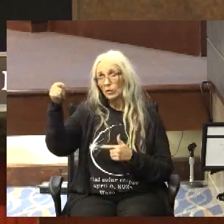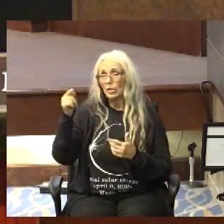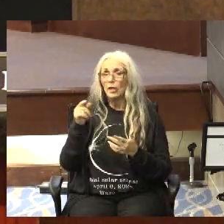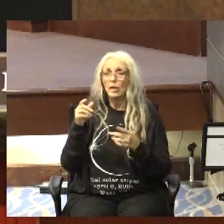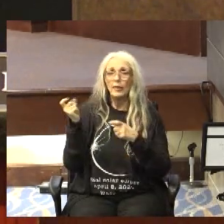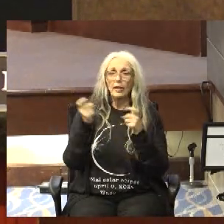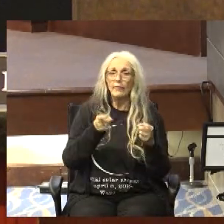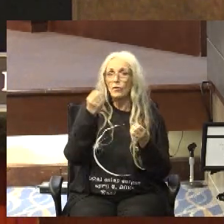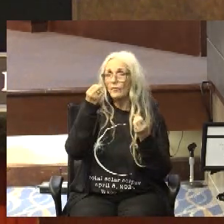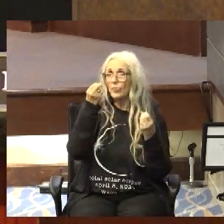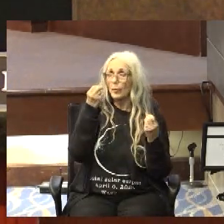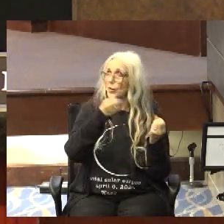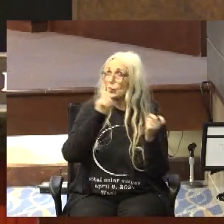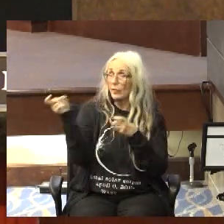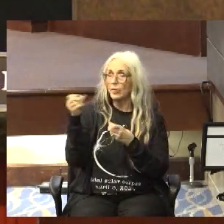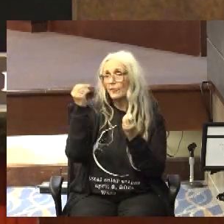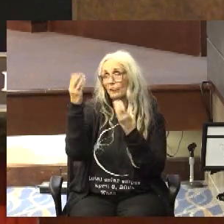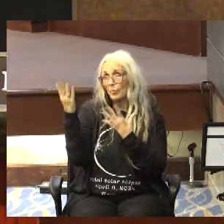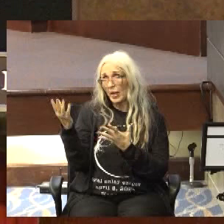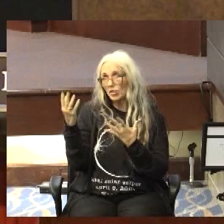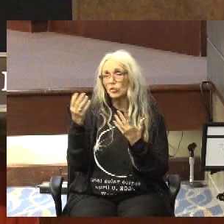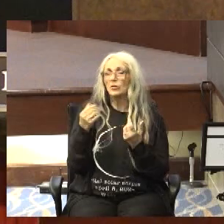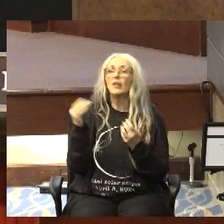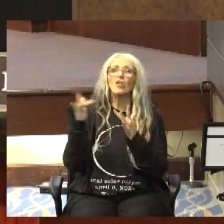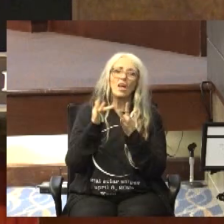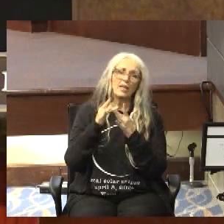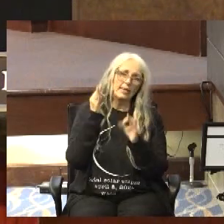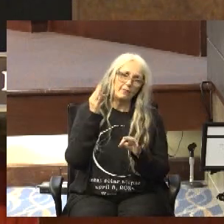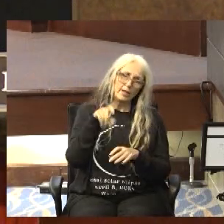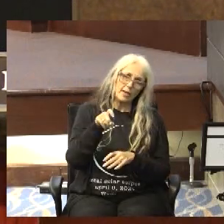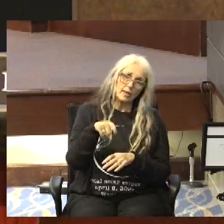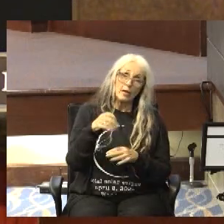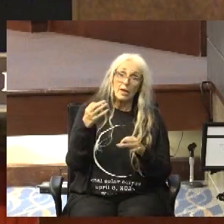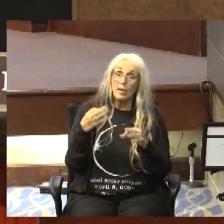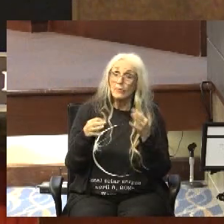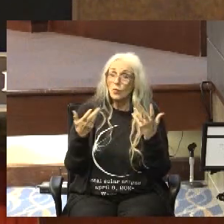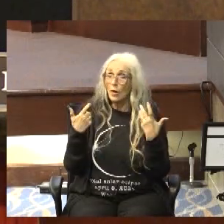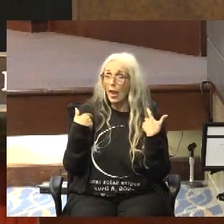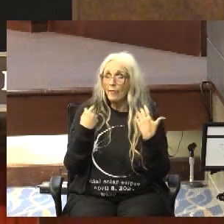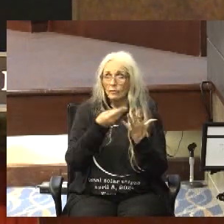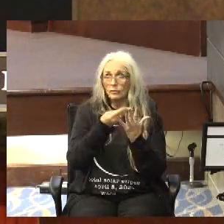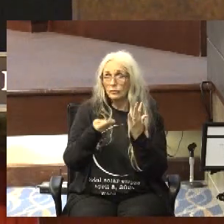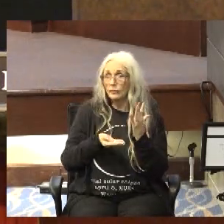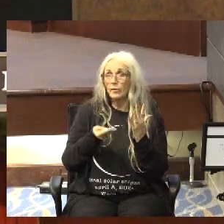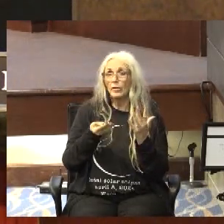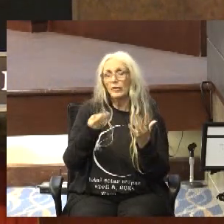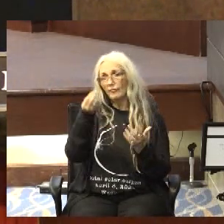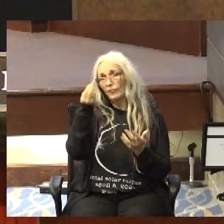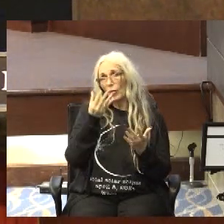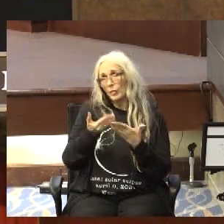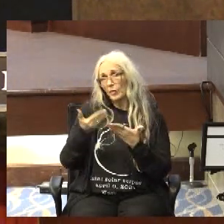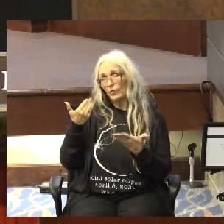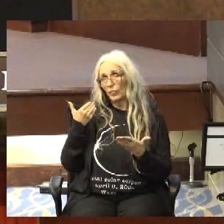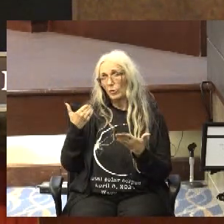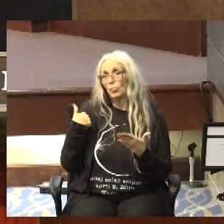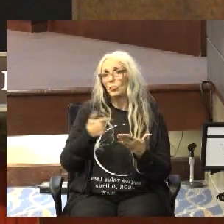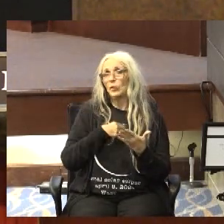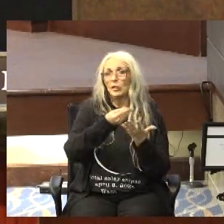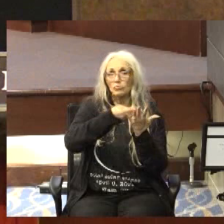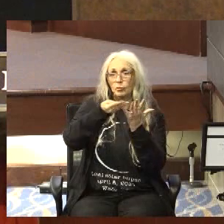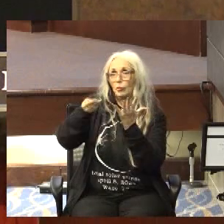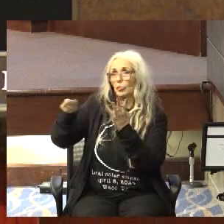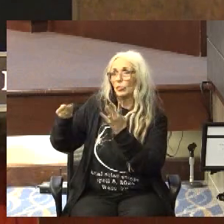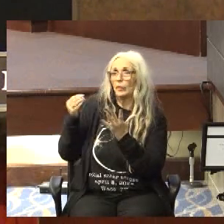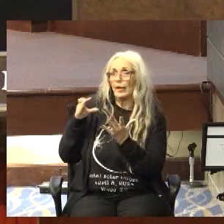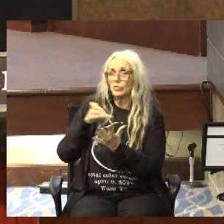so that staff can contact you if necessary. If you have handouts, please let us know at the beginning of your presentation and staff will distribute those to council.